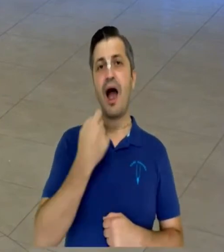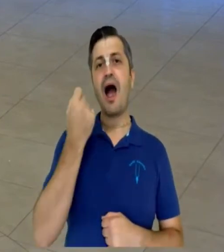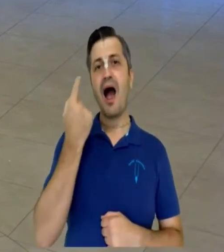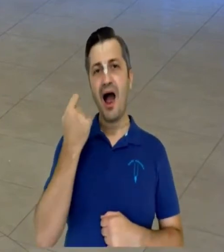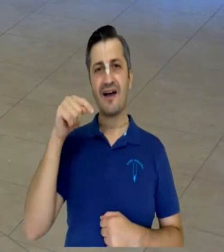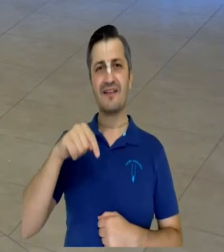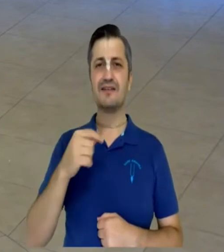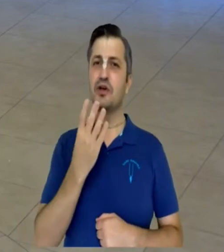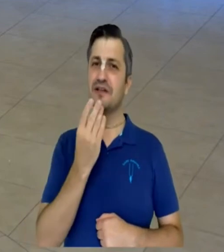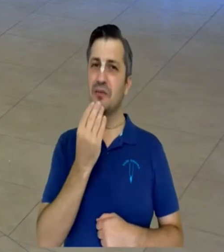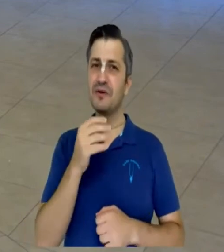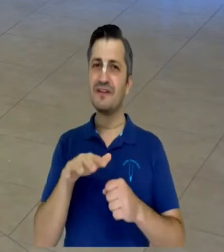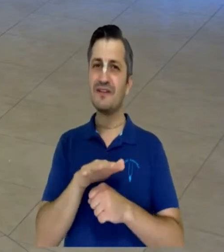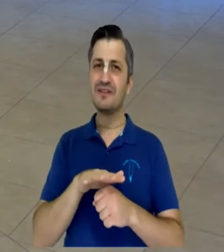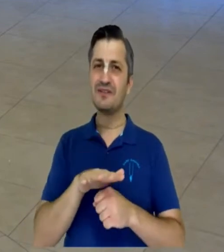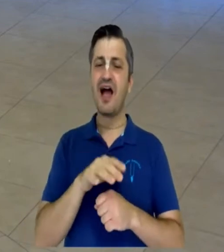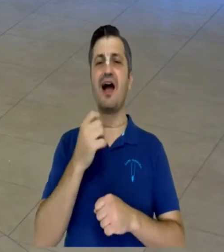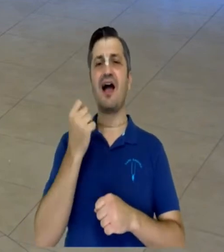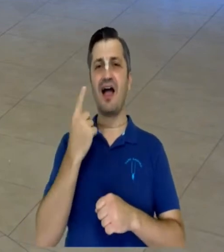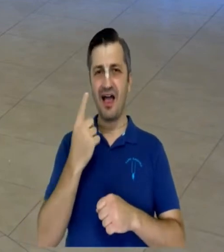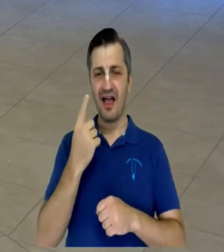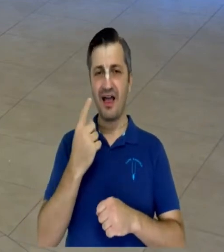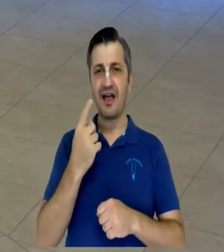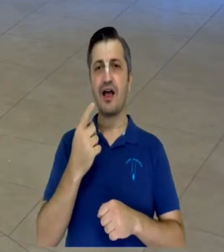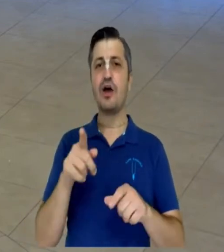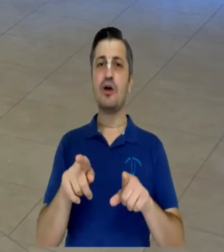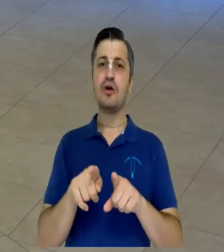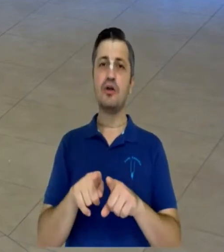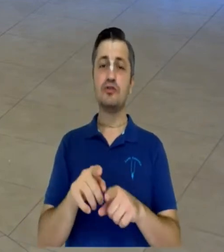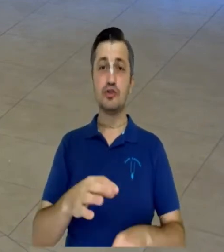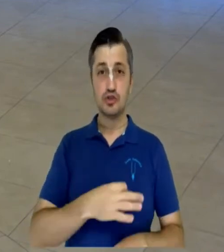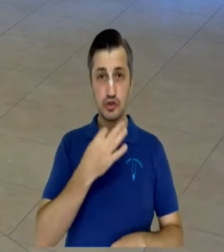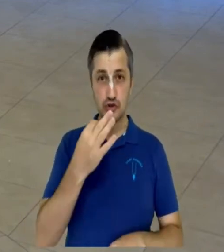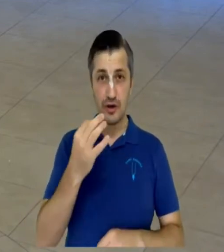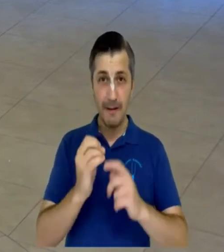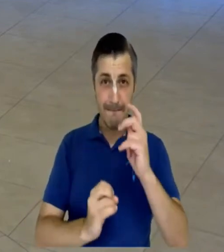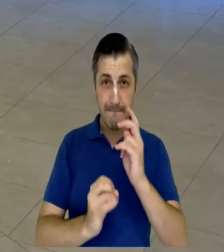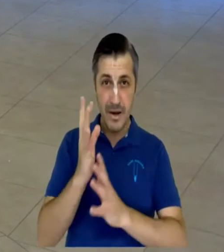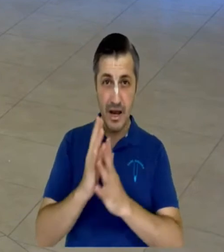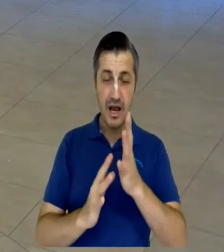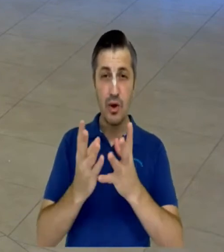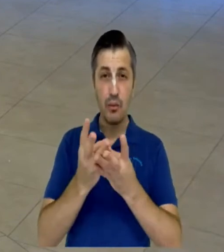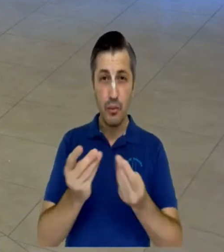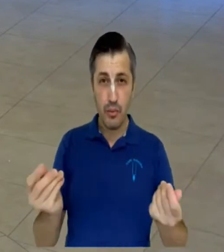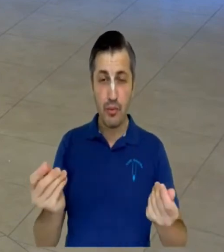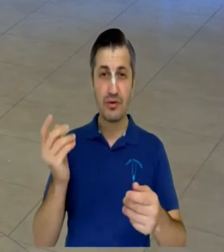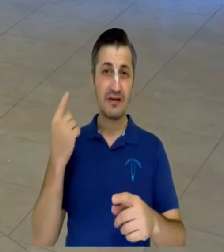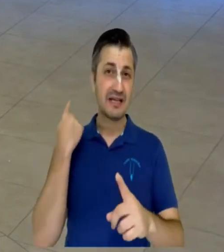and that ultimately the soul can never be destroyed, or it will never disappear, it will